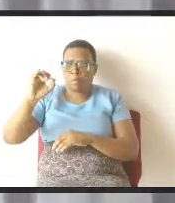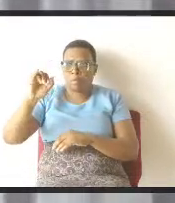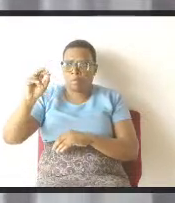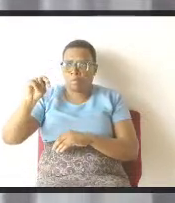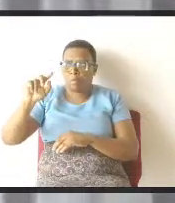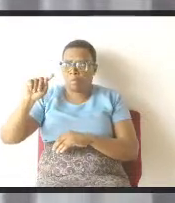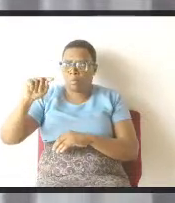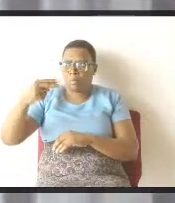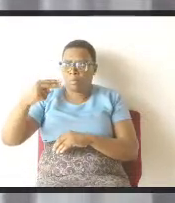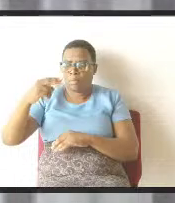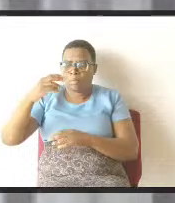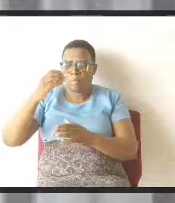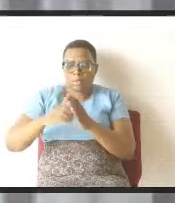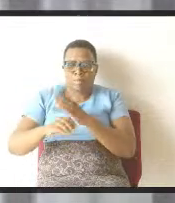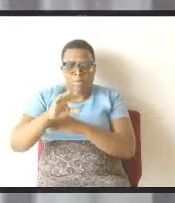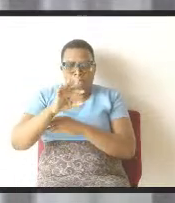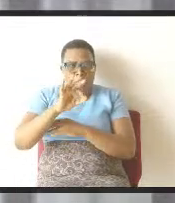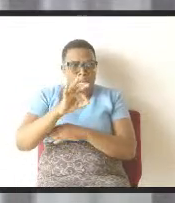verse 1 through verse